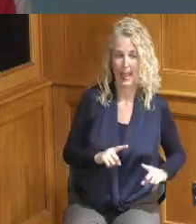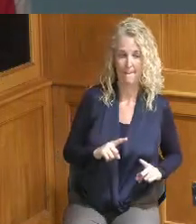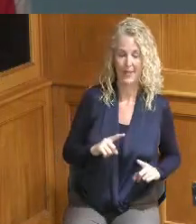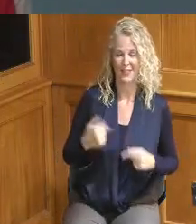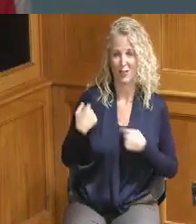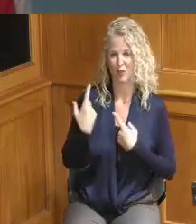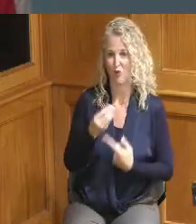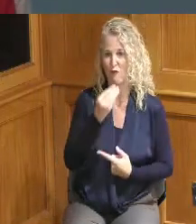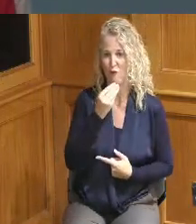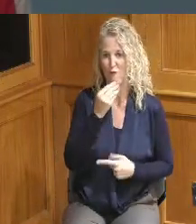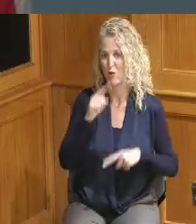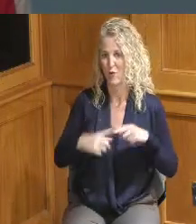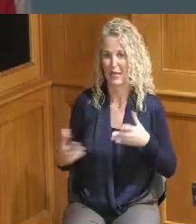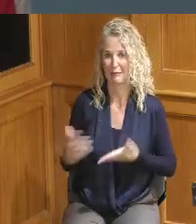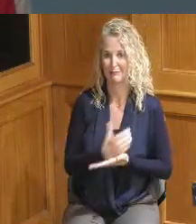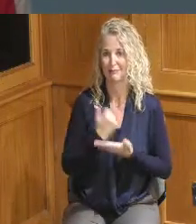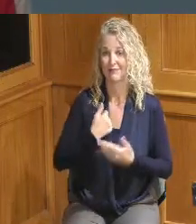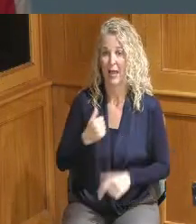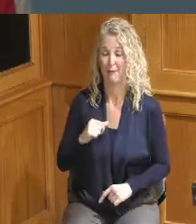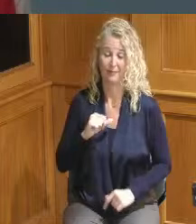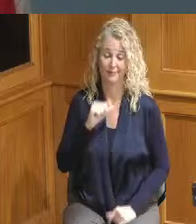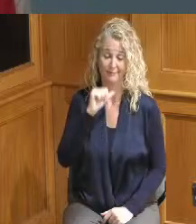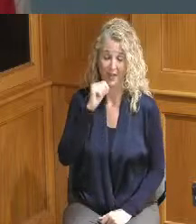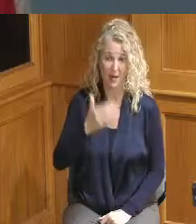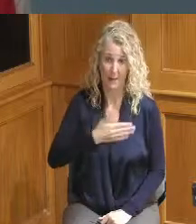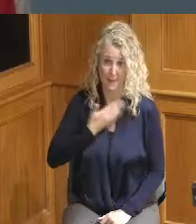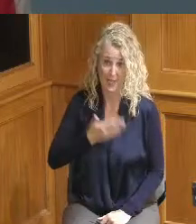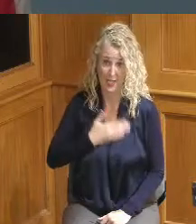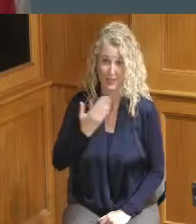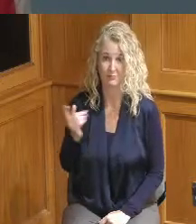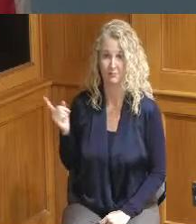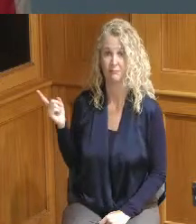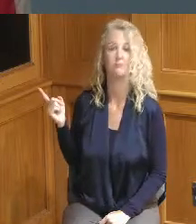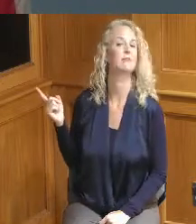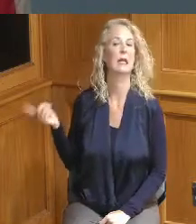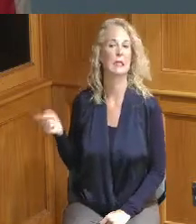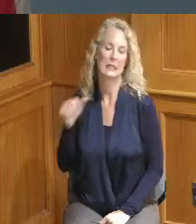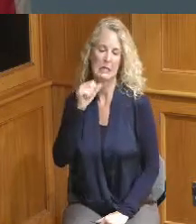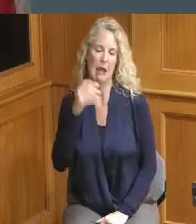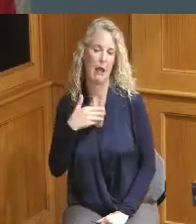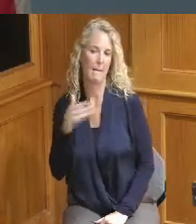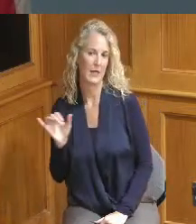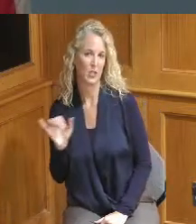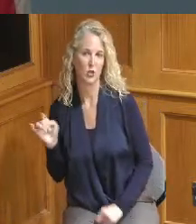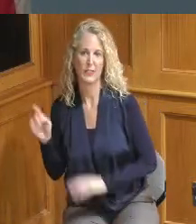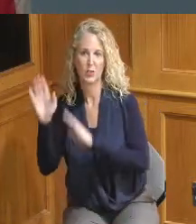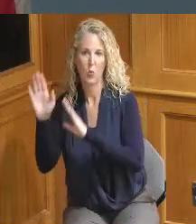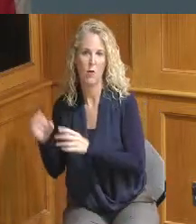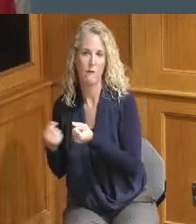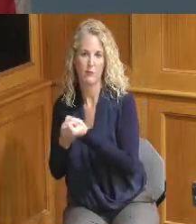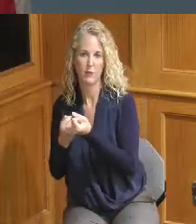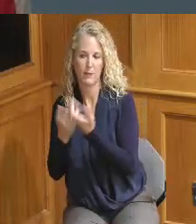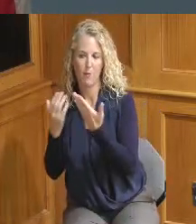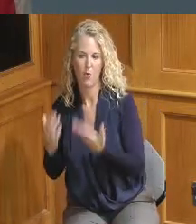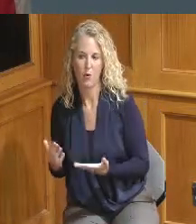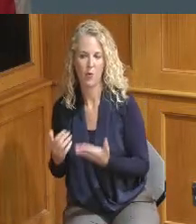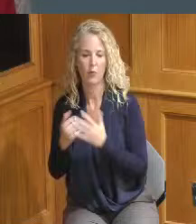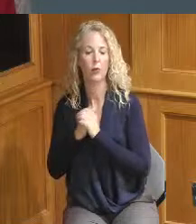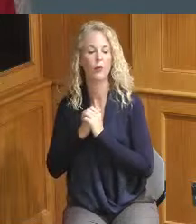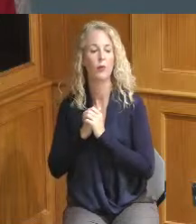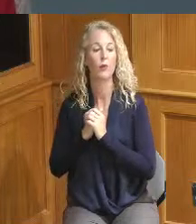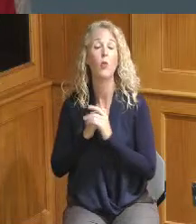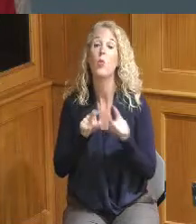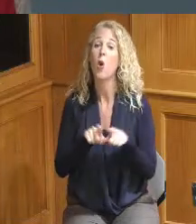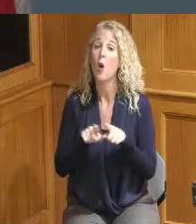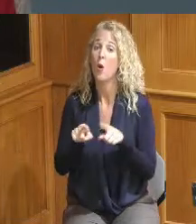that food, I'm not very happy about it, and Tony isn't either. He's a great advocate. And I'm